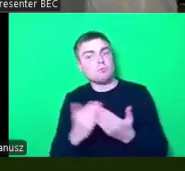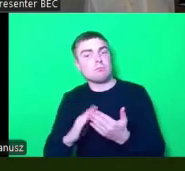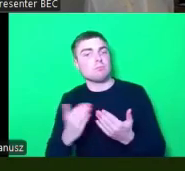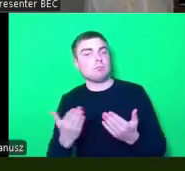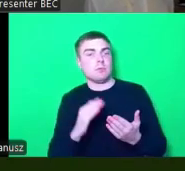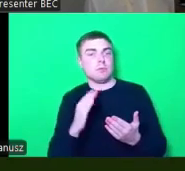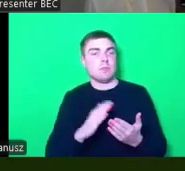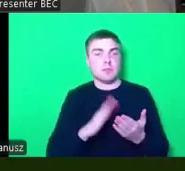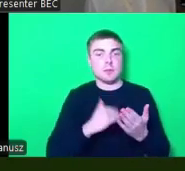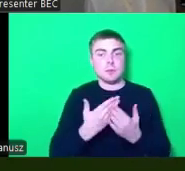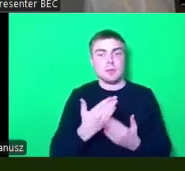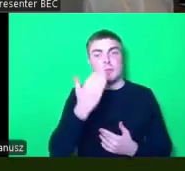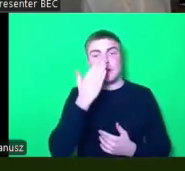fungi,